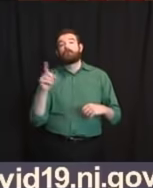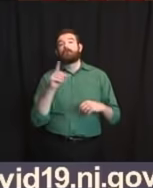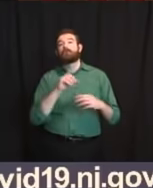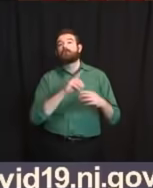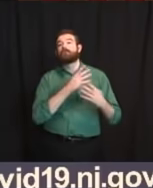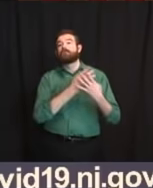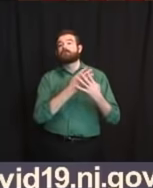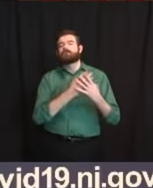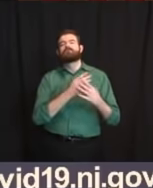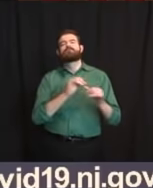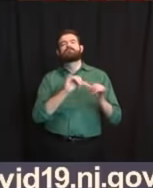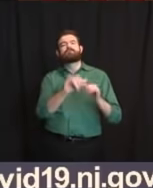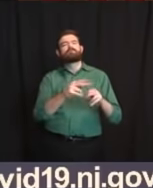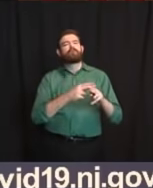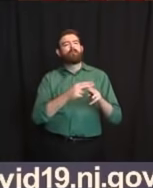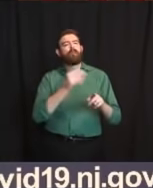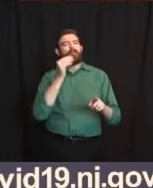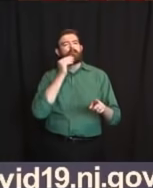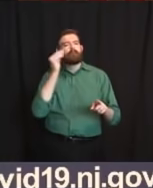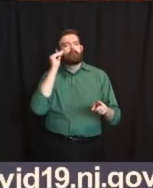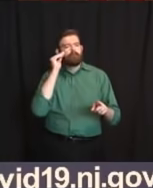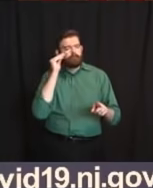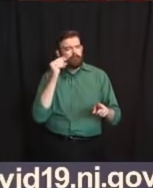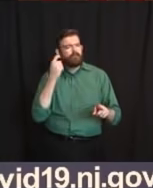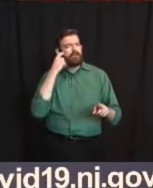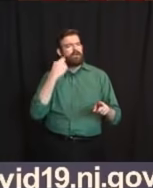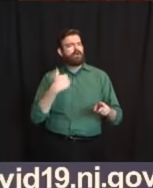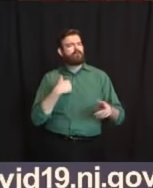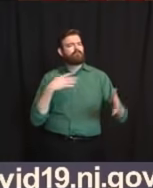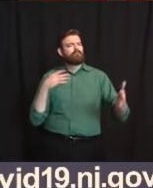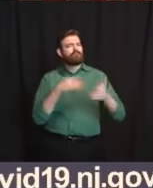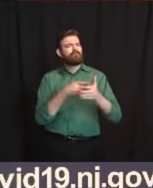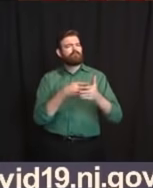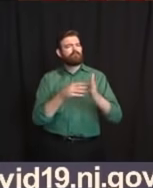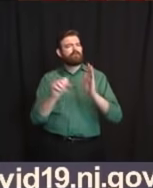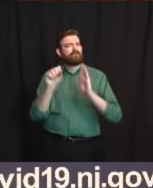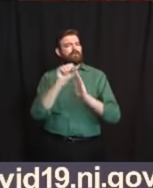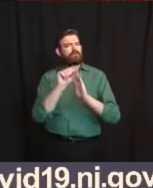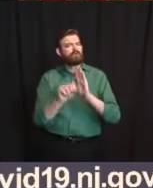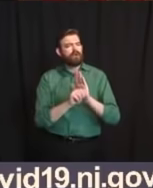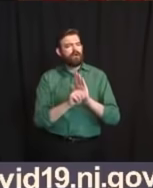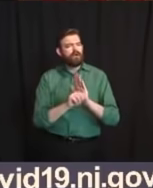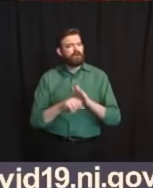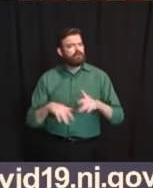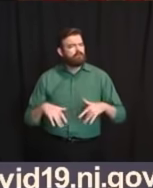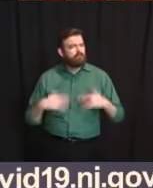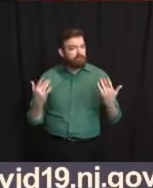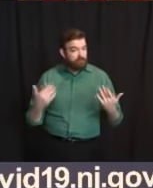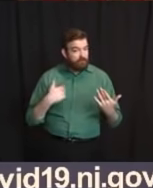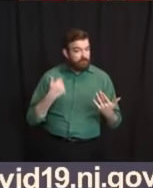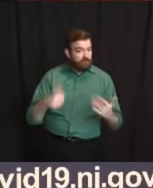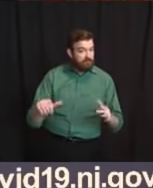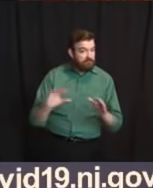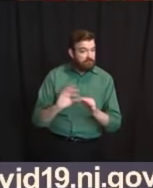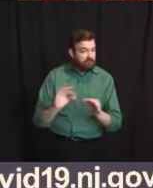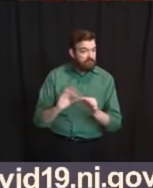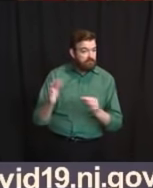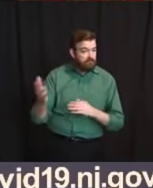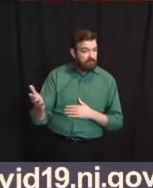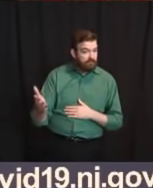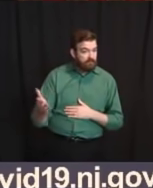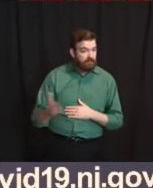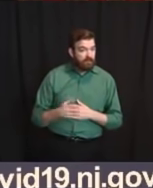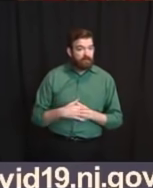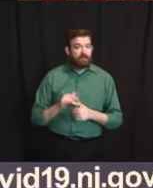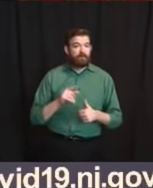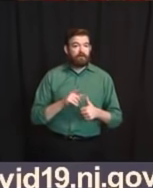any comment or reaction to that? Was the first question about unemployment insurance? Yes, it was. Residents want to know. They say they keep getting the same